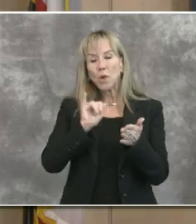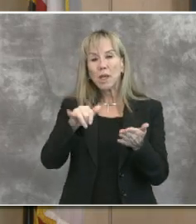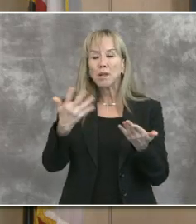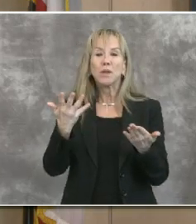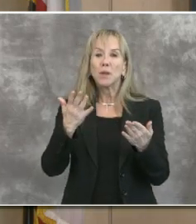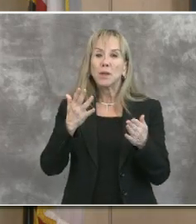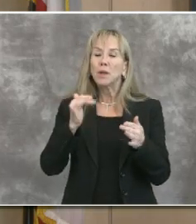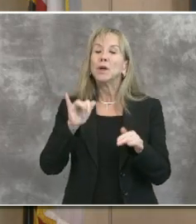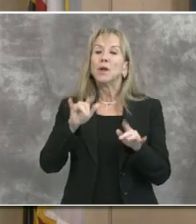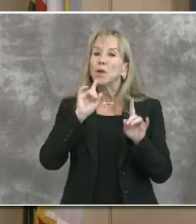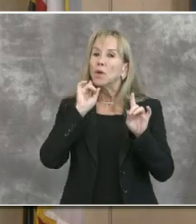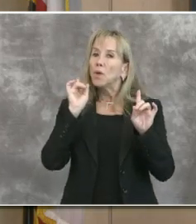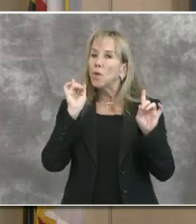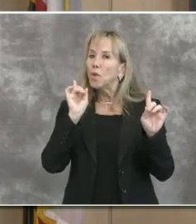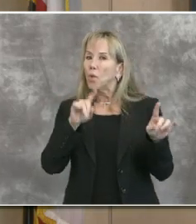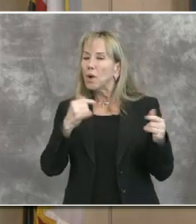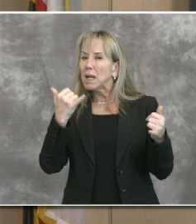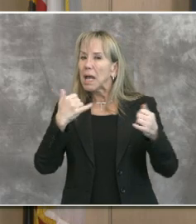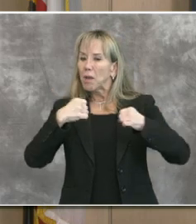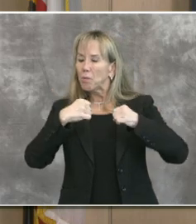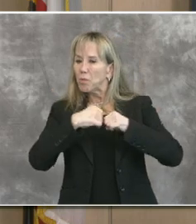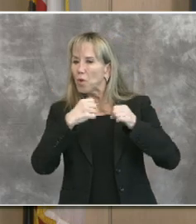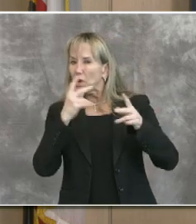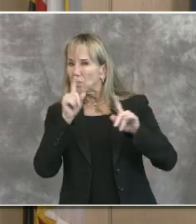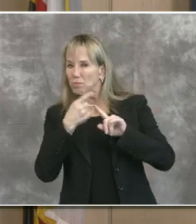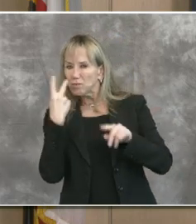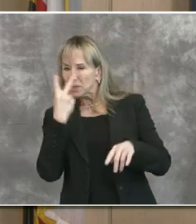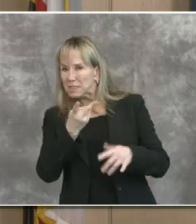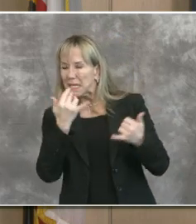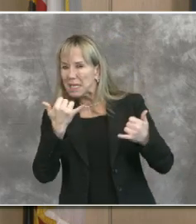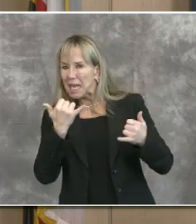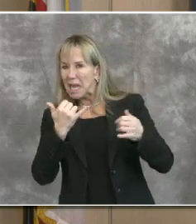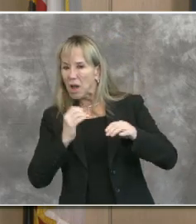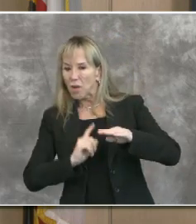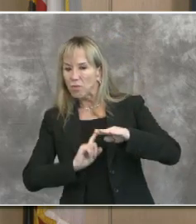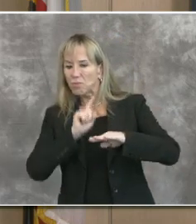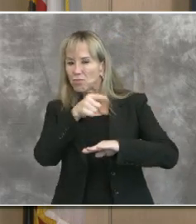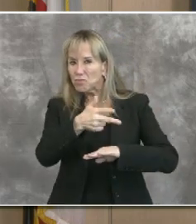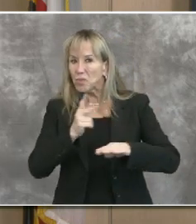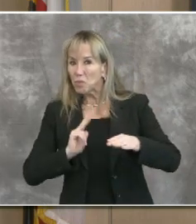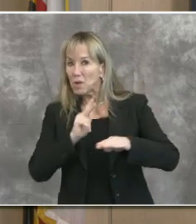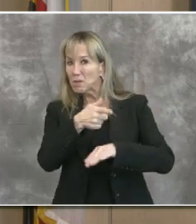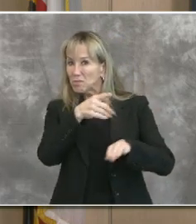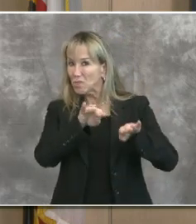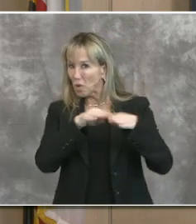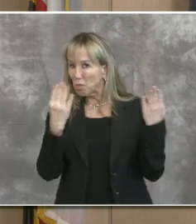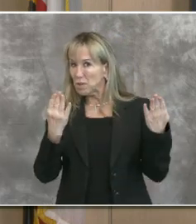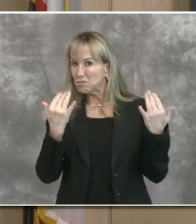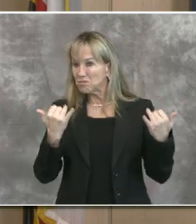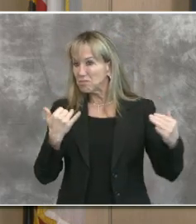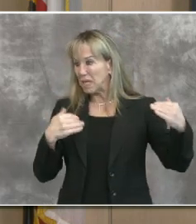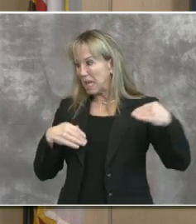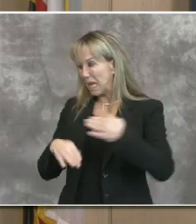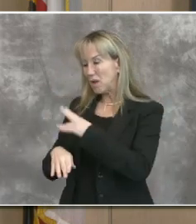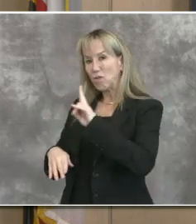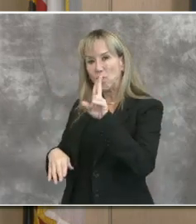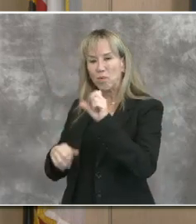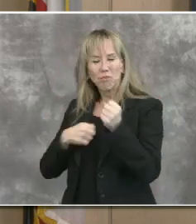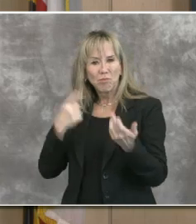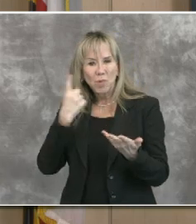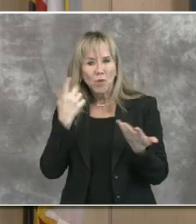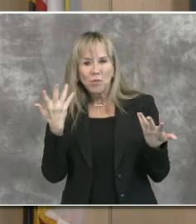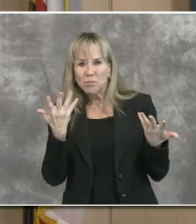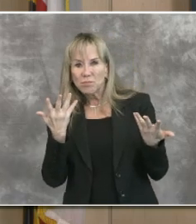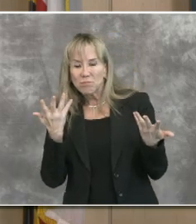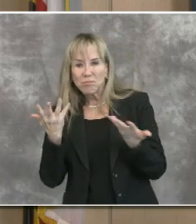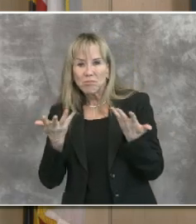crossing lanes have all suddenly opened, and there's a couple-hour wait to get across the border entering into the U.S. at this point. I wonder what public health makes